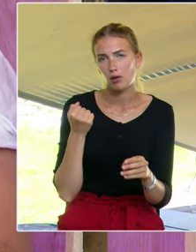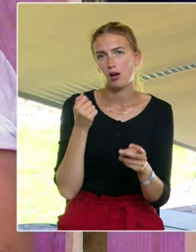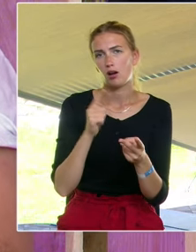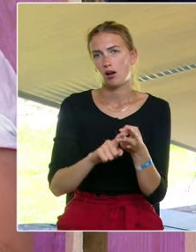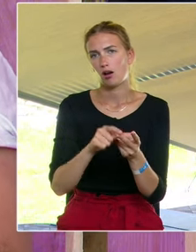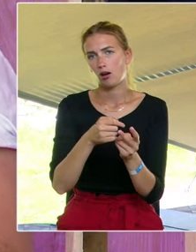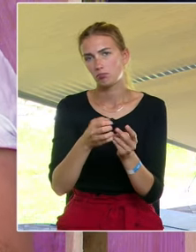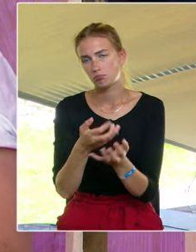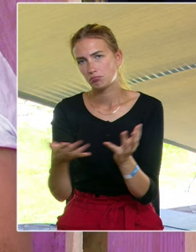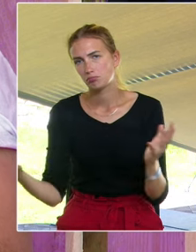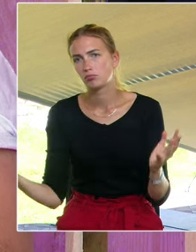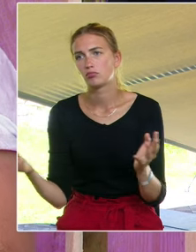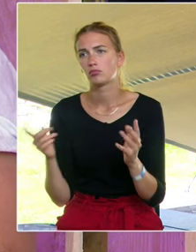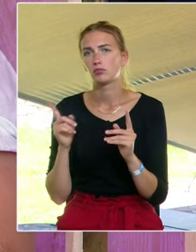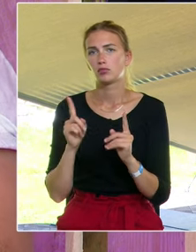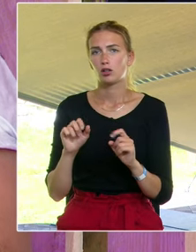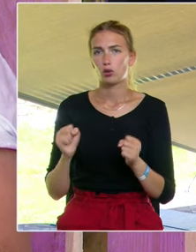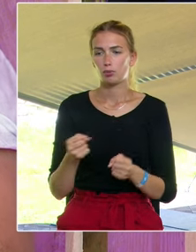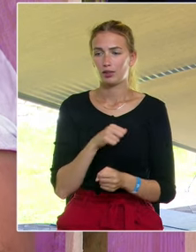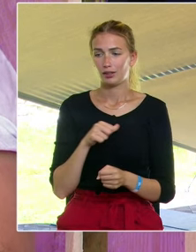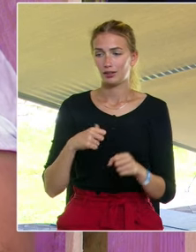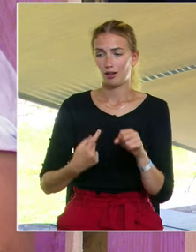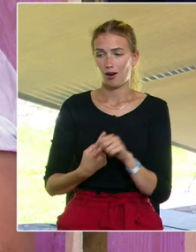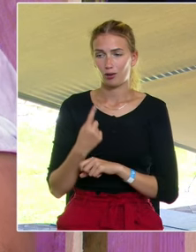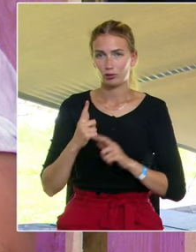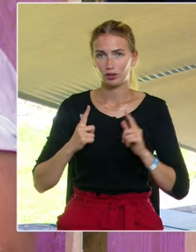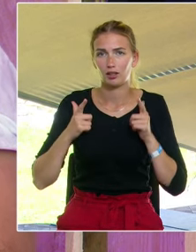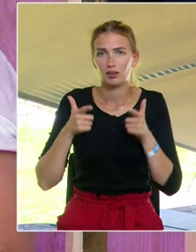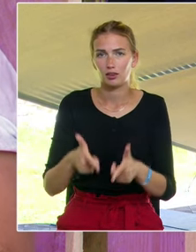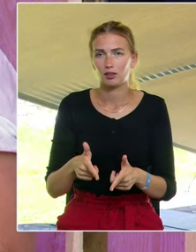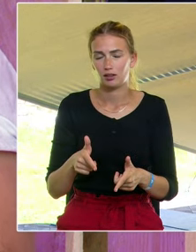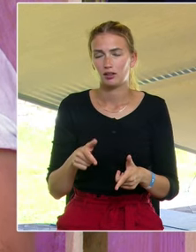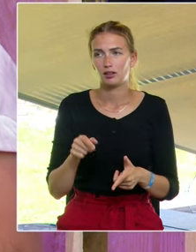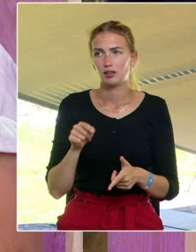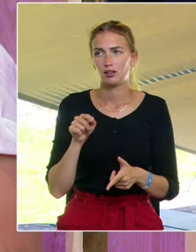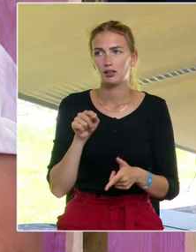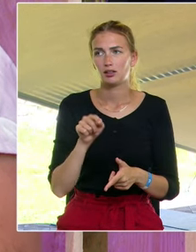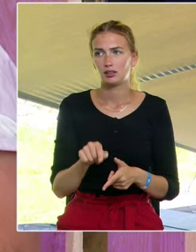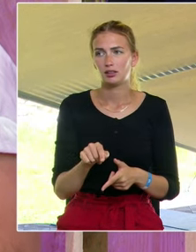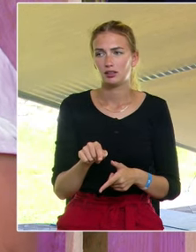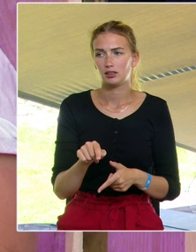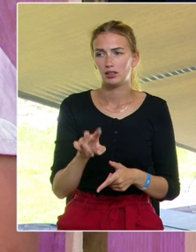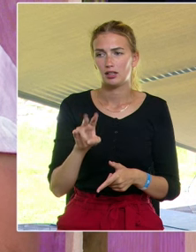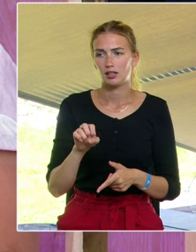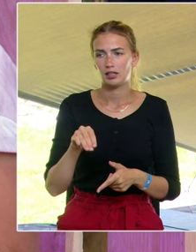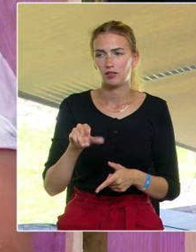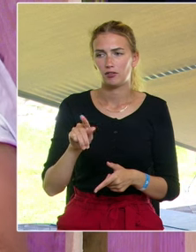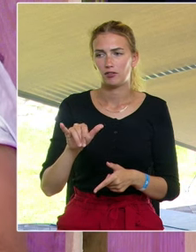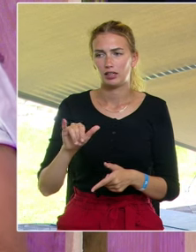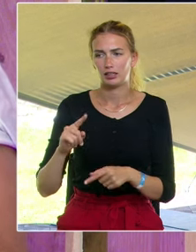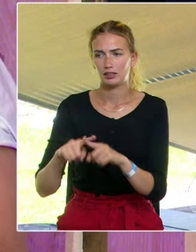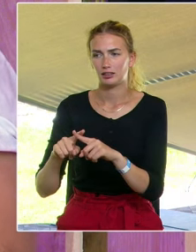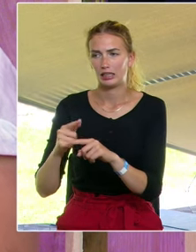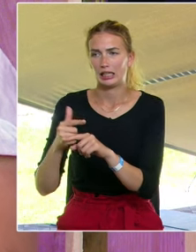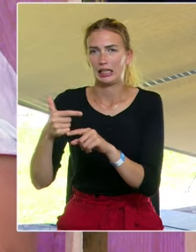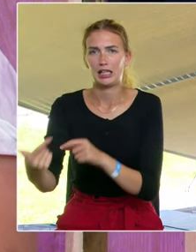obviously, when we were running it, we actually started to have like our own first streaming almost before Netflix had it. Because art house